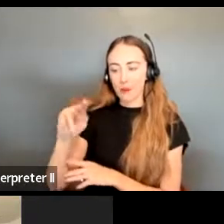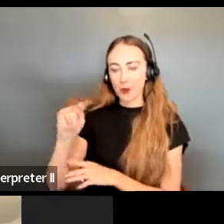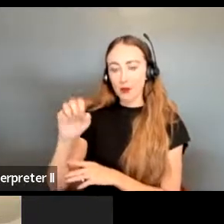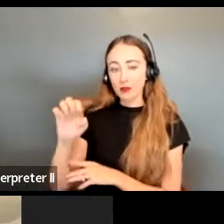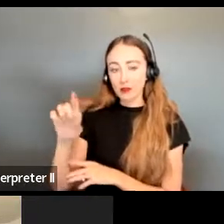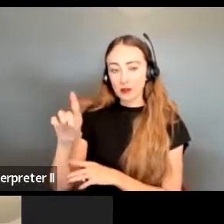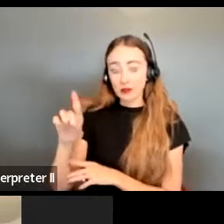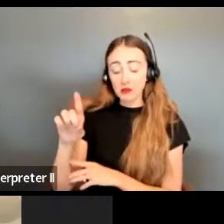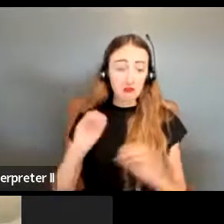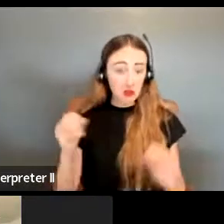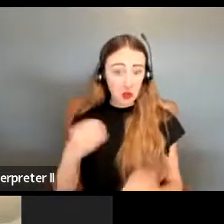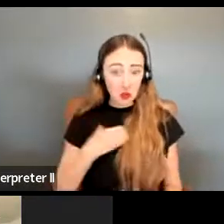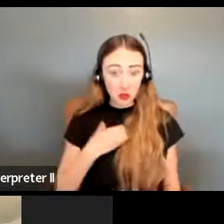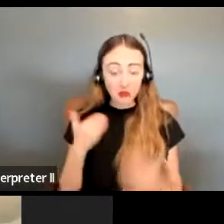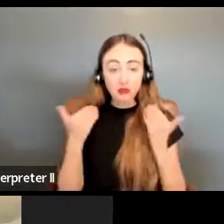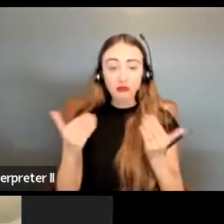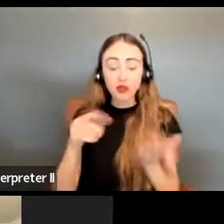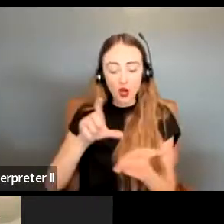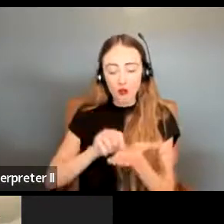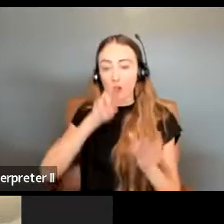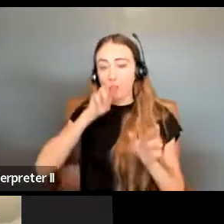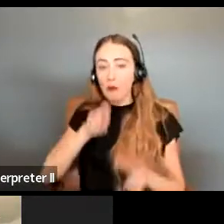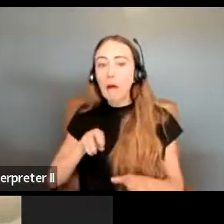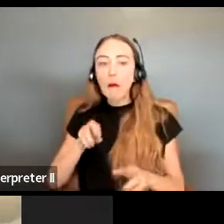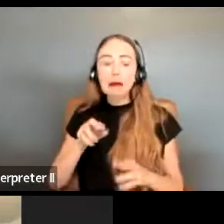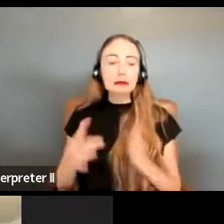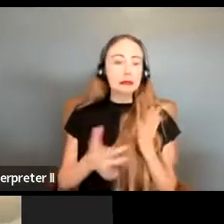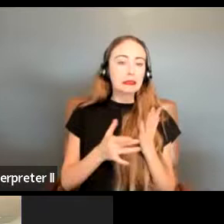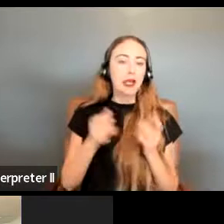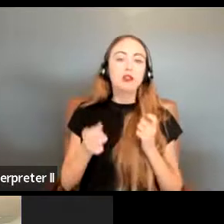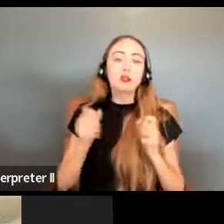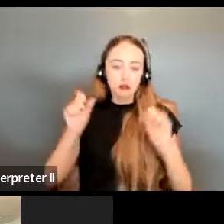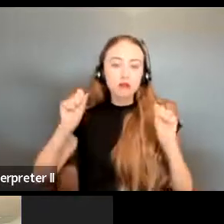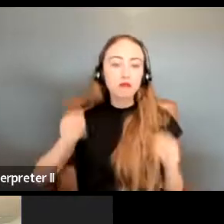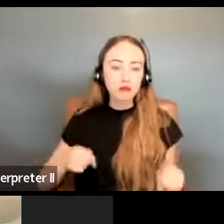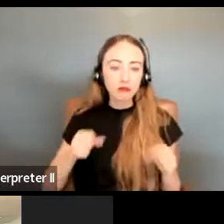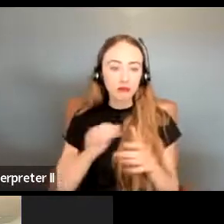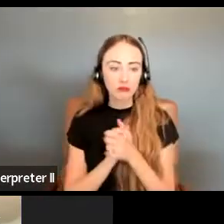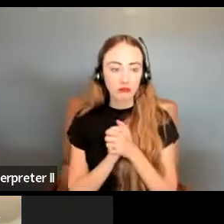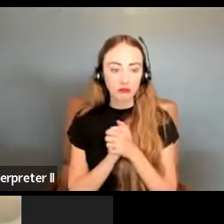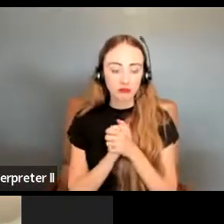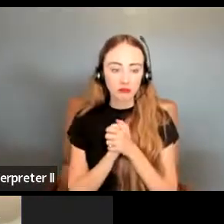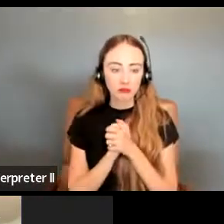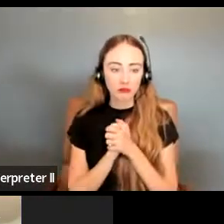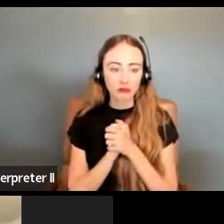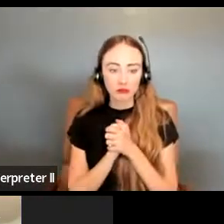objection. I'll move both the print and report with leave for staff to make technical conforming and editorial changes.